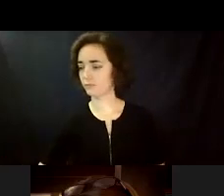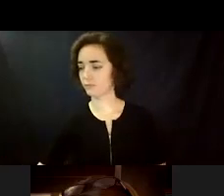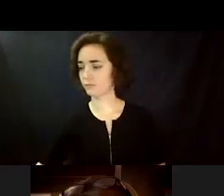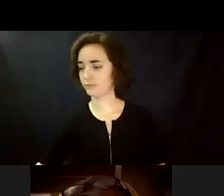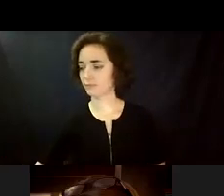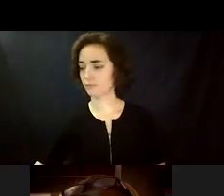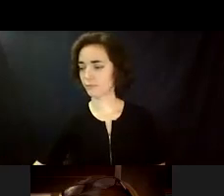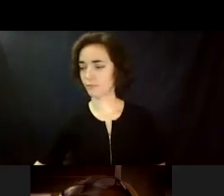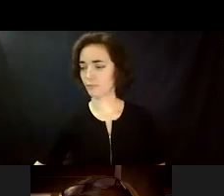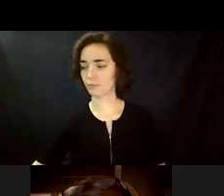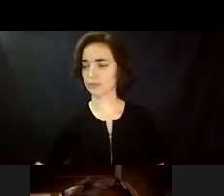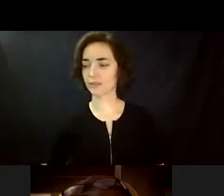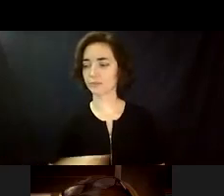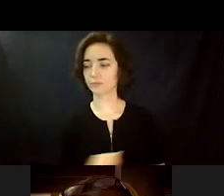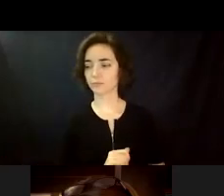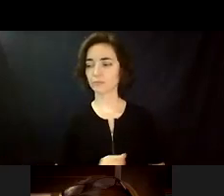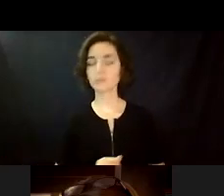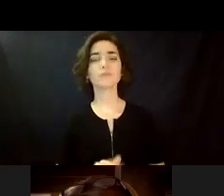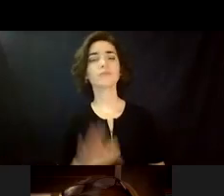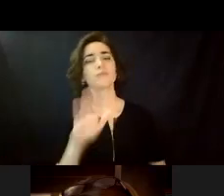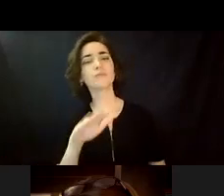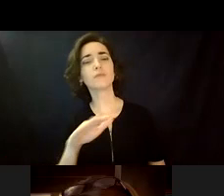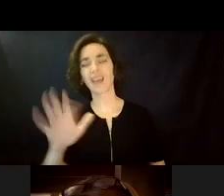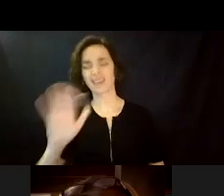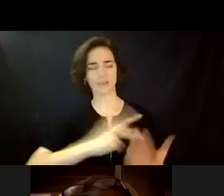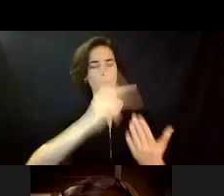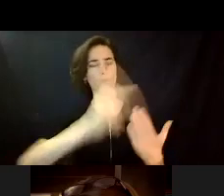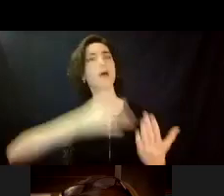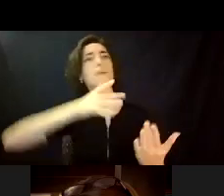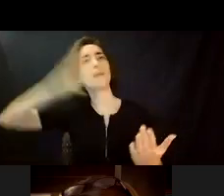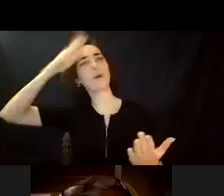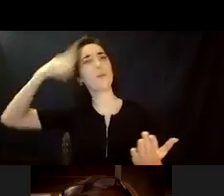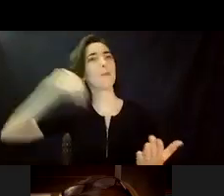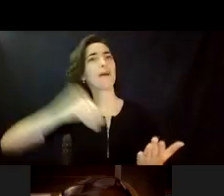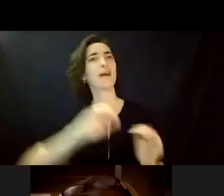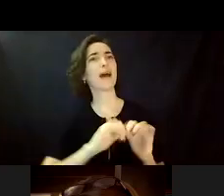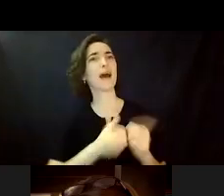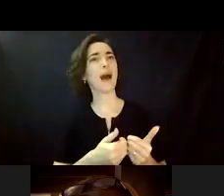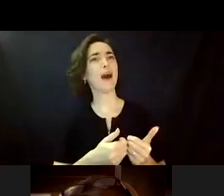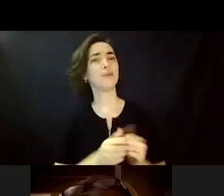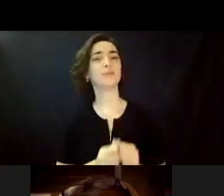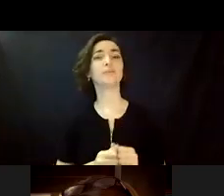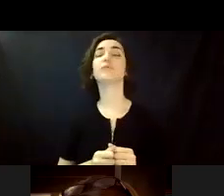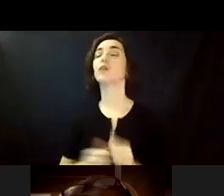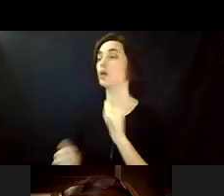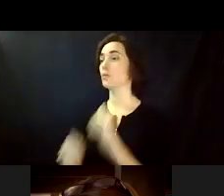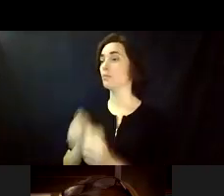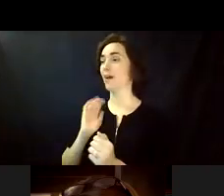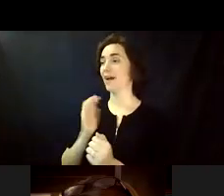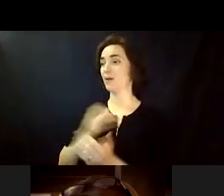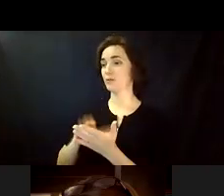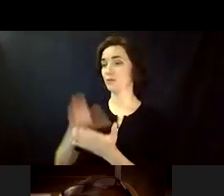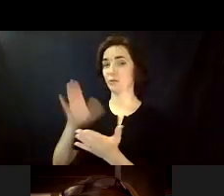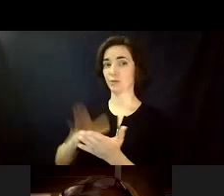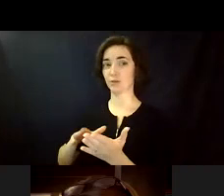Johnny, how do parents pay for the program? Well, a large majority of our students